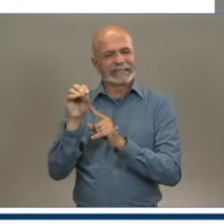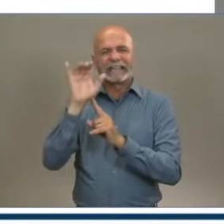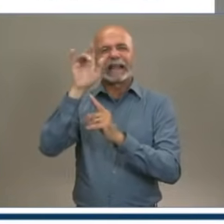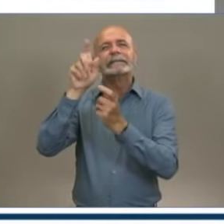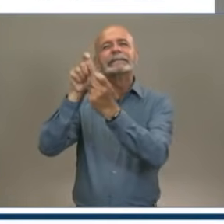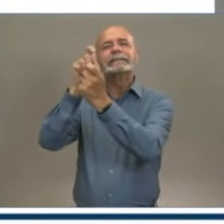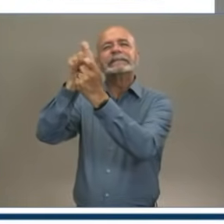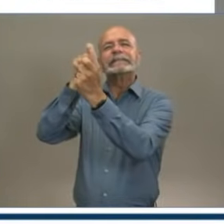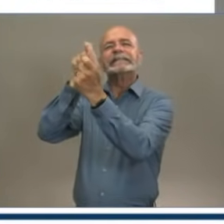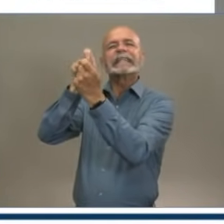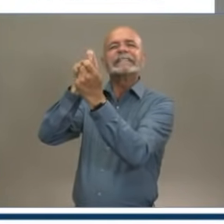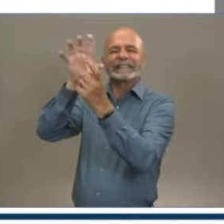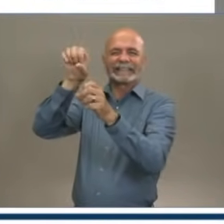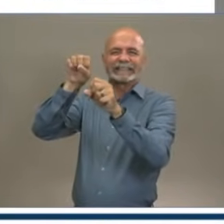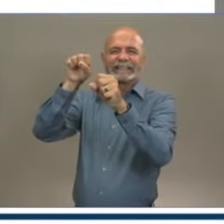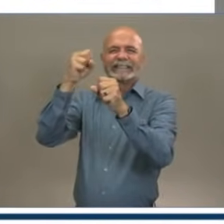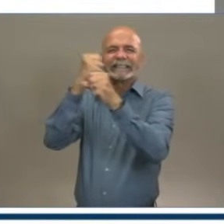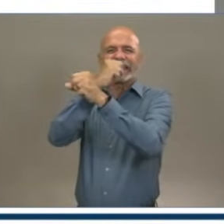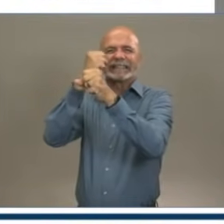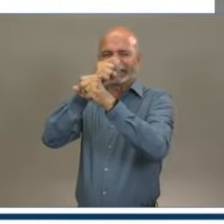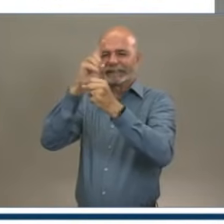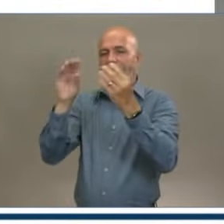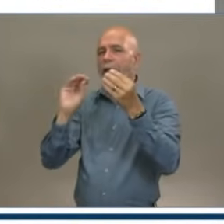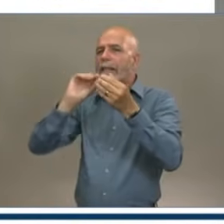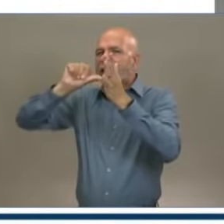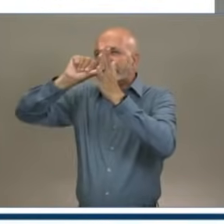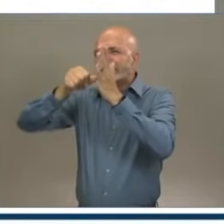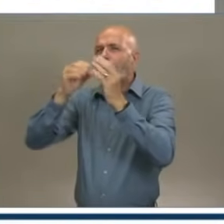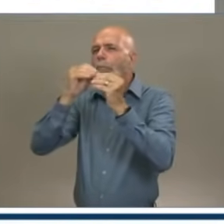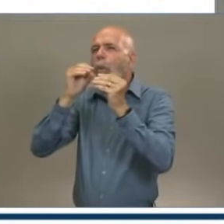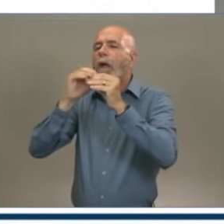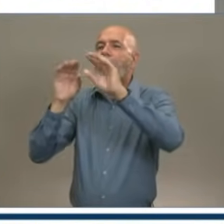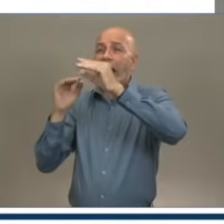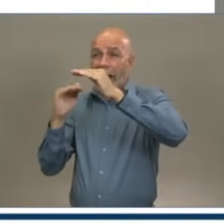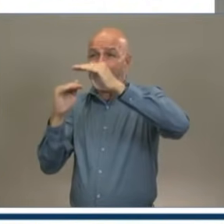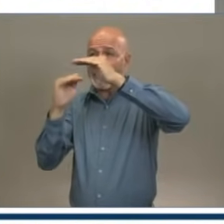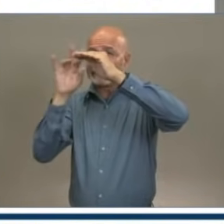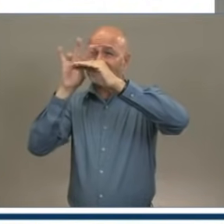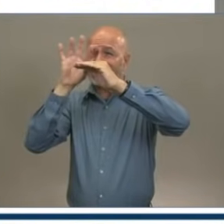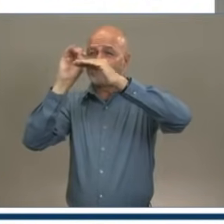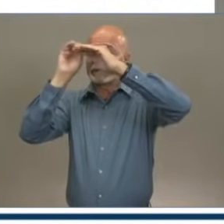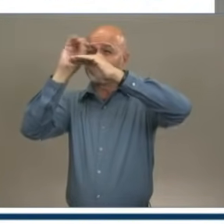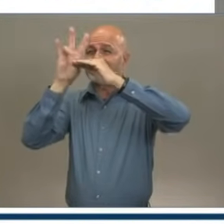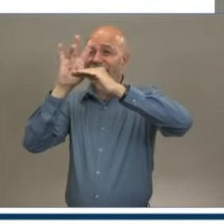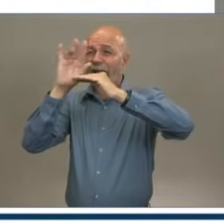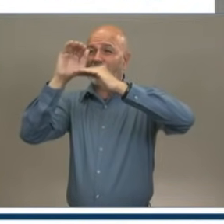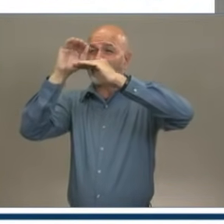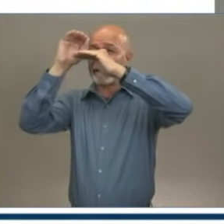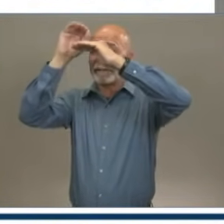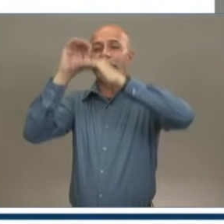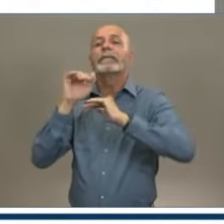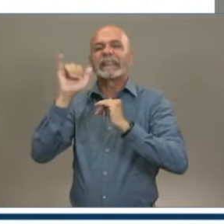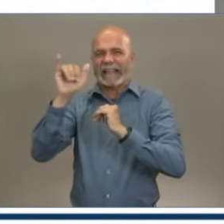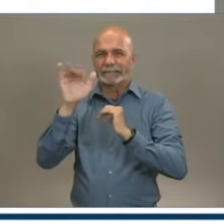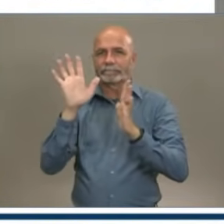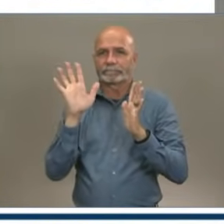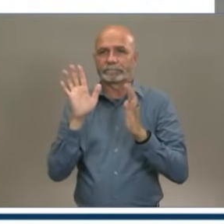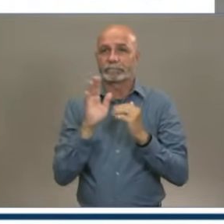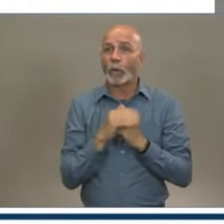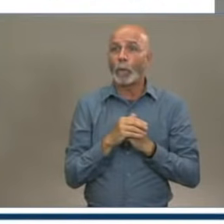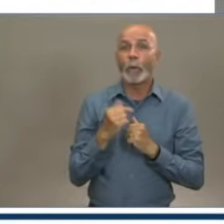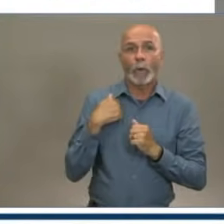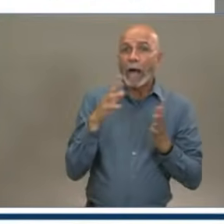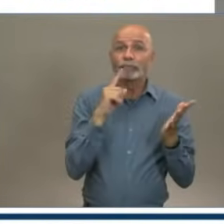keep adding and building on that every day. So while we're celebrating that today, we can't